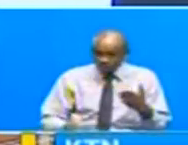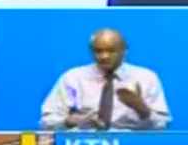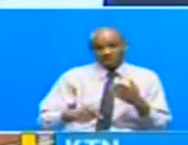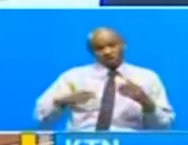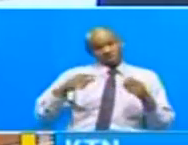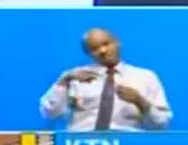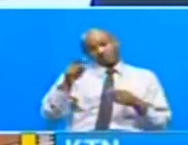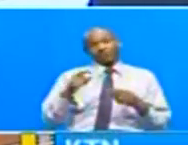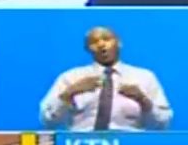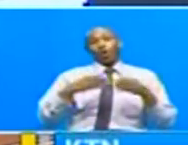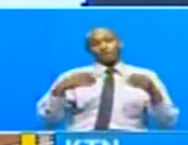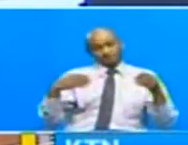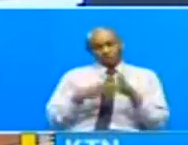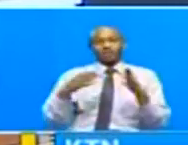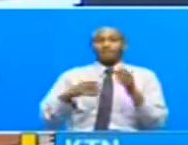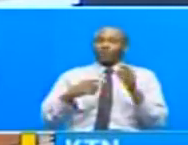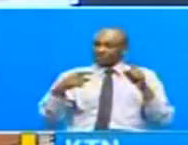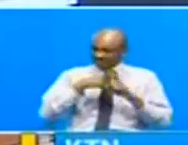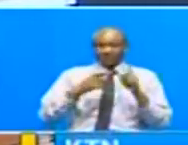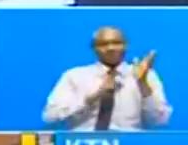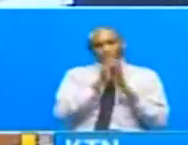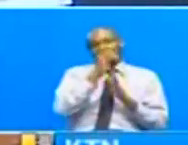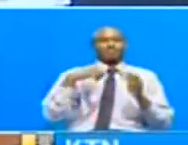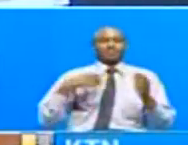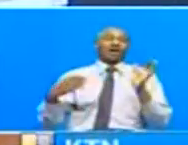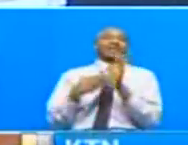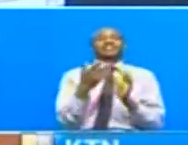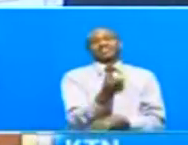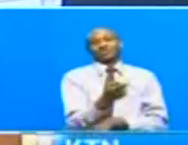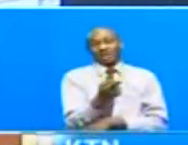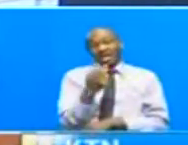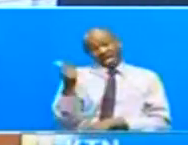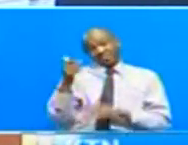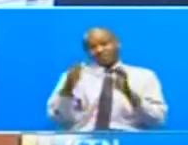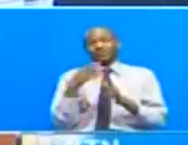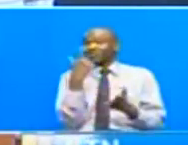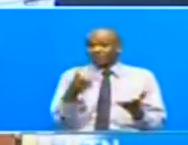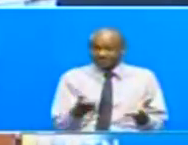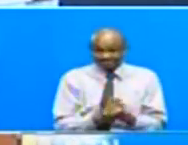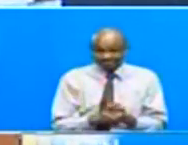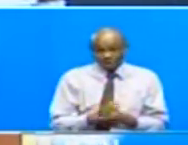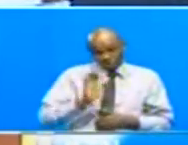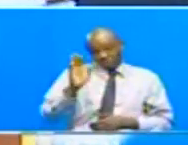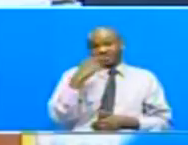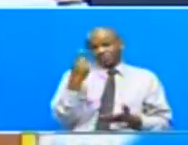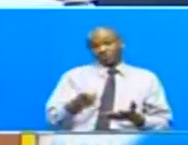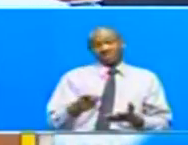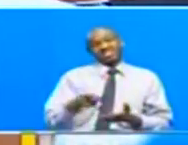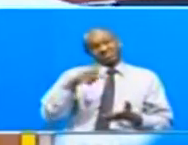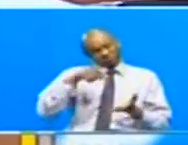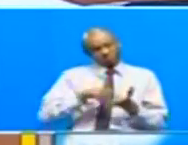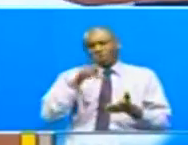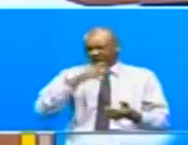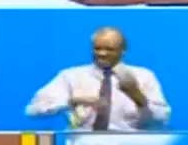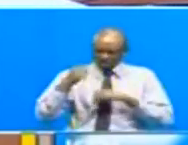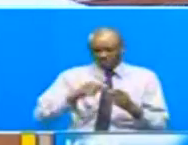oppose positive developments. And another one here coming in from Finton Dinya. Yours is actually a condemnation of the events